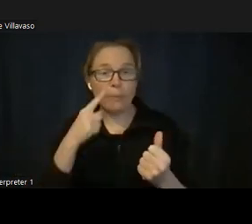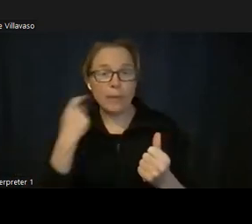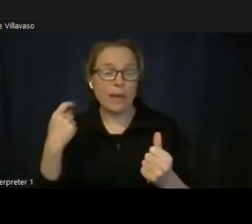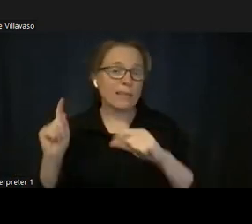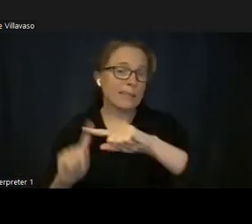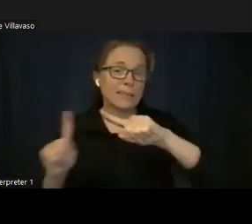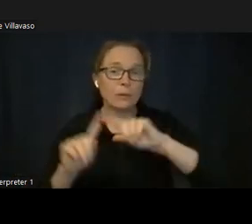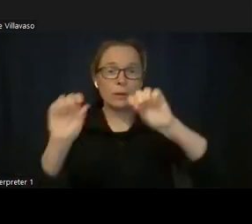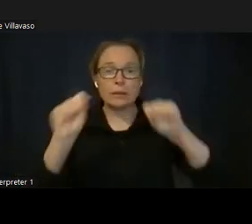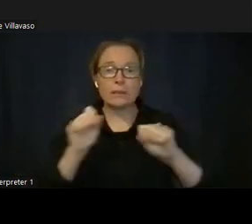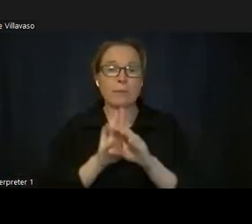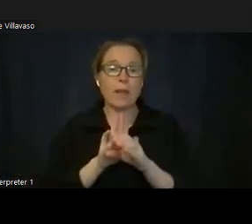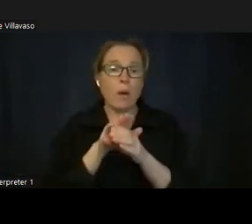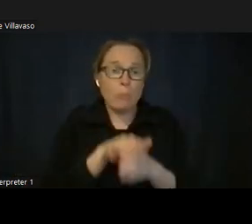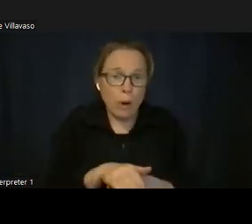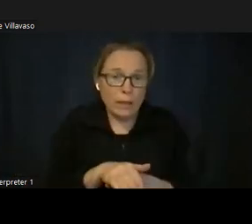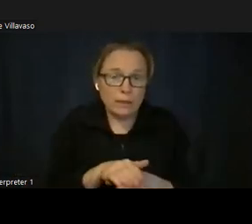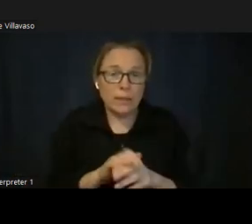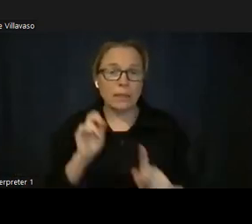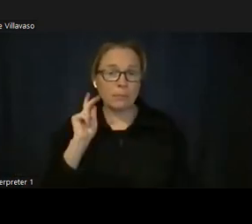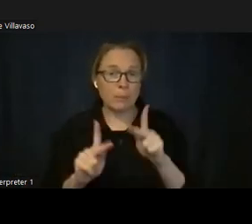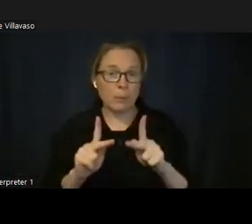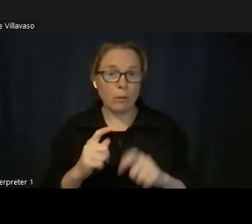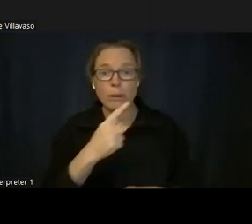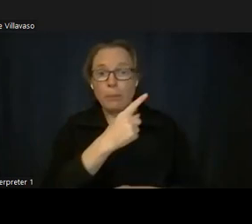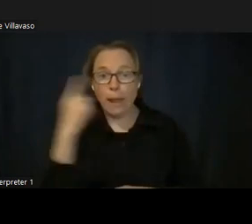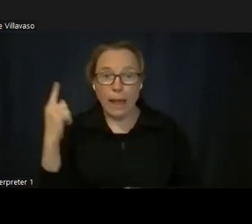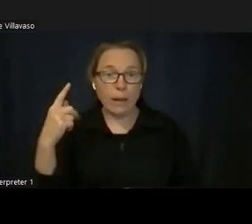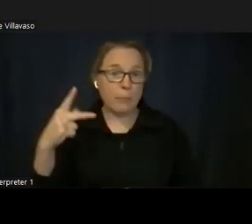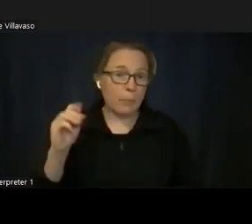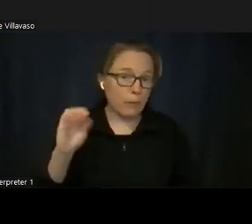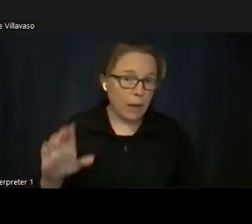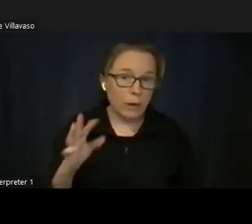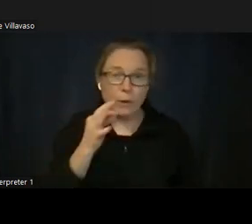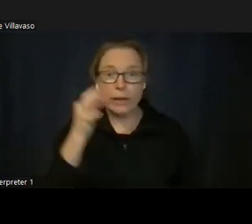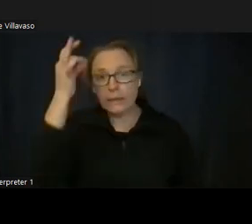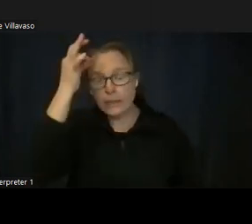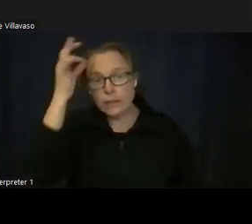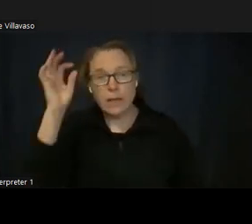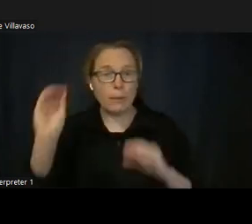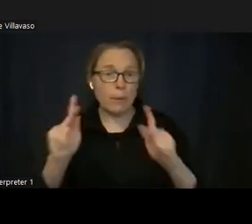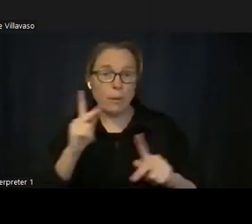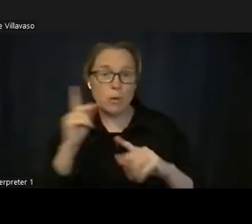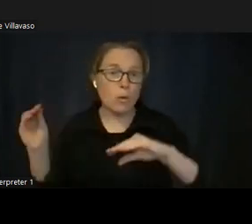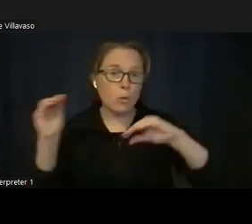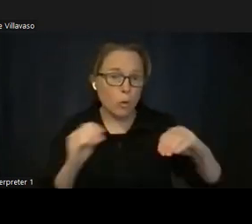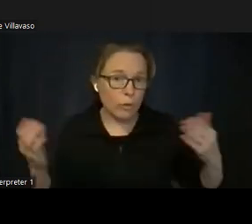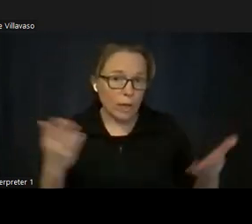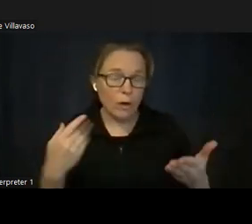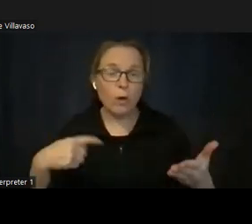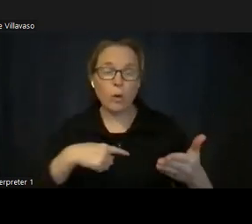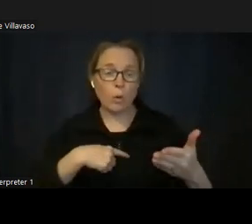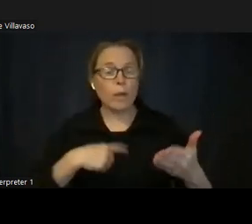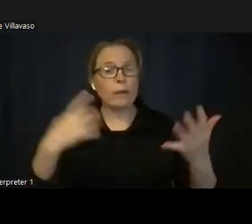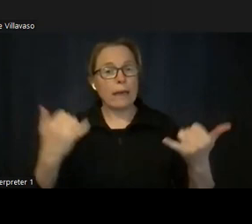that perpetuated harm against Black, Indigenous, and immigrant communities along the river. With this acknowledgement, we commit to honoring